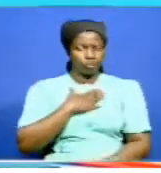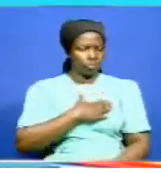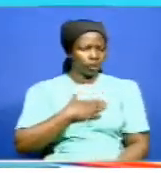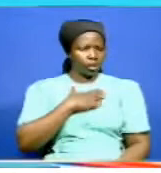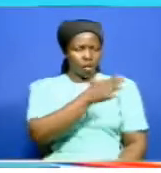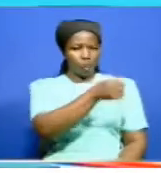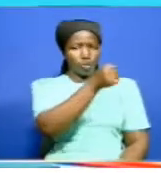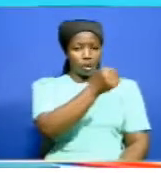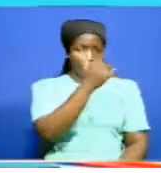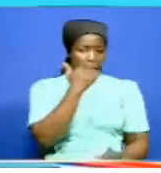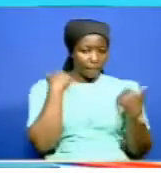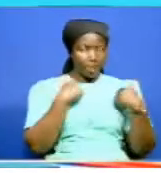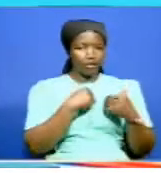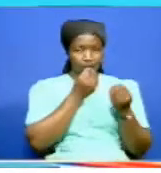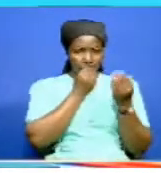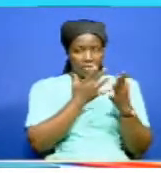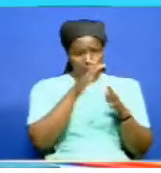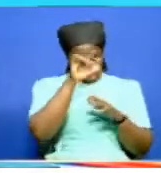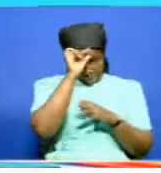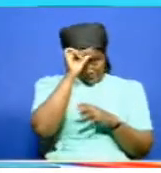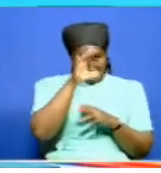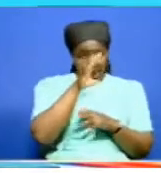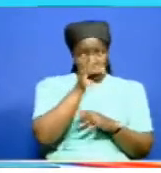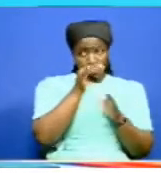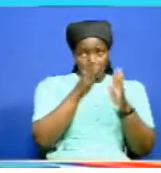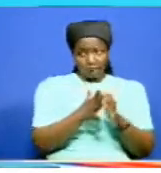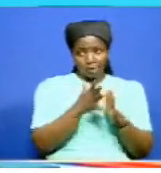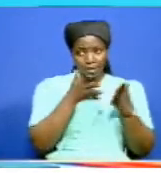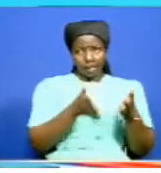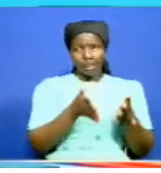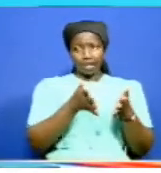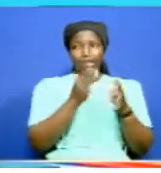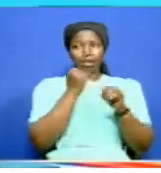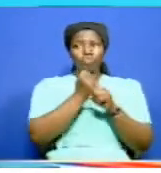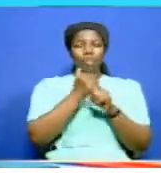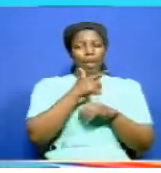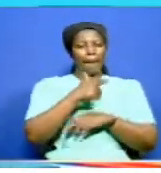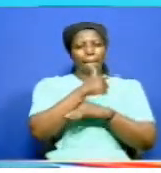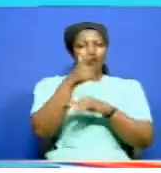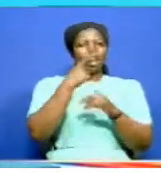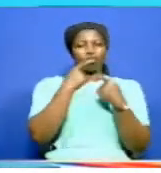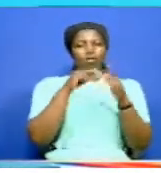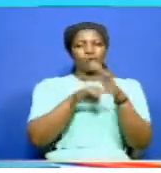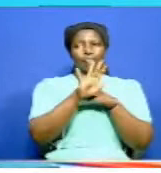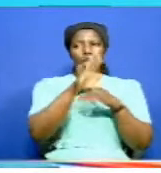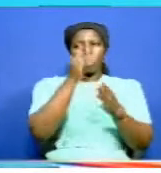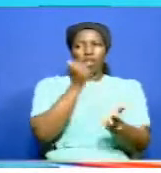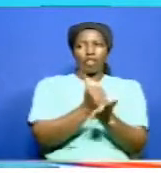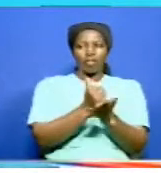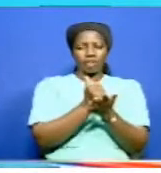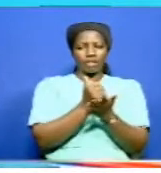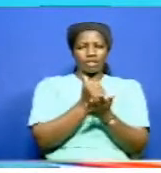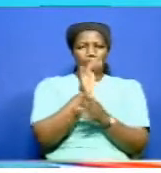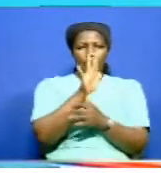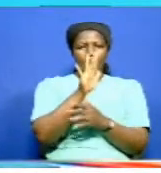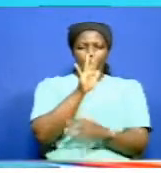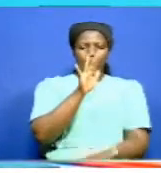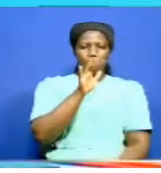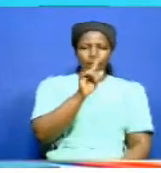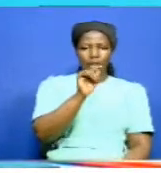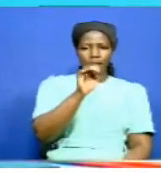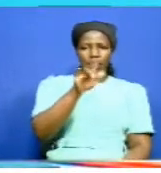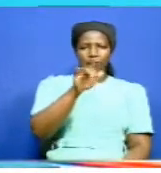that the government spokesman is currently holding a press briefing at his office at the Teleposta Towers. Let's first of all listen